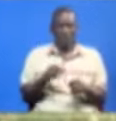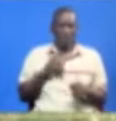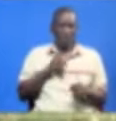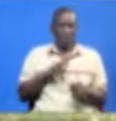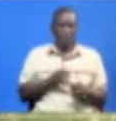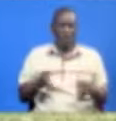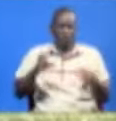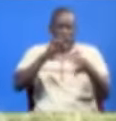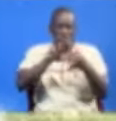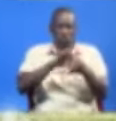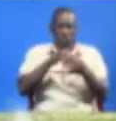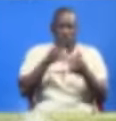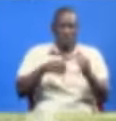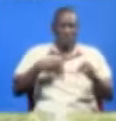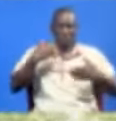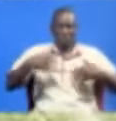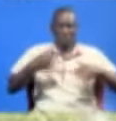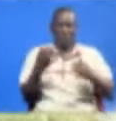thrill.